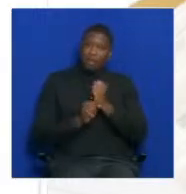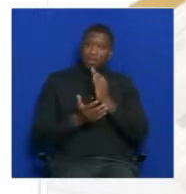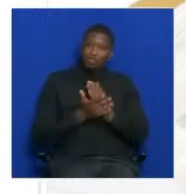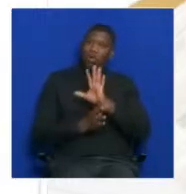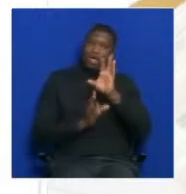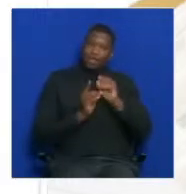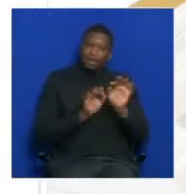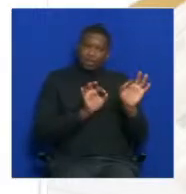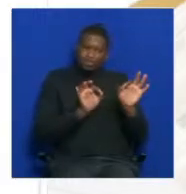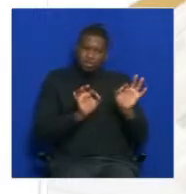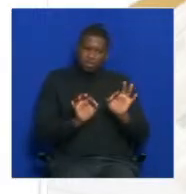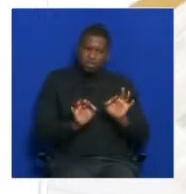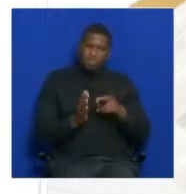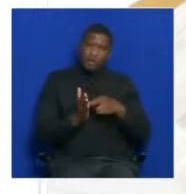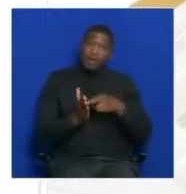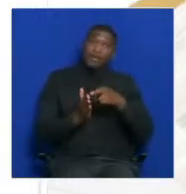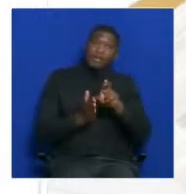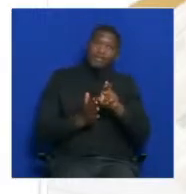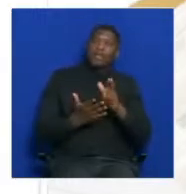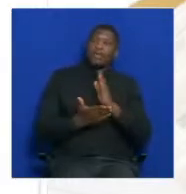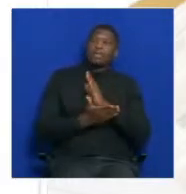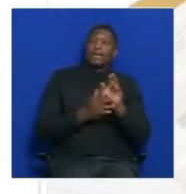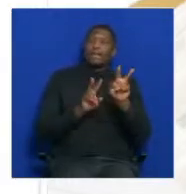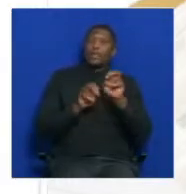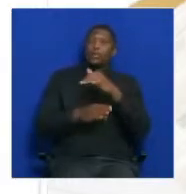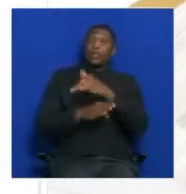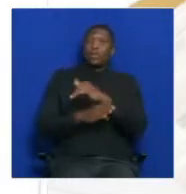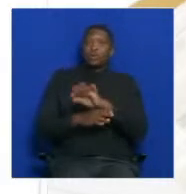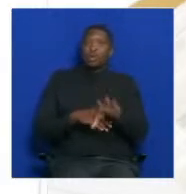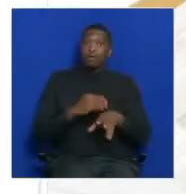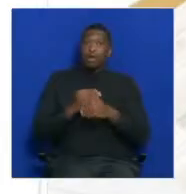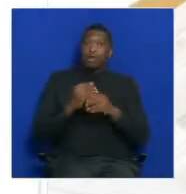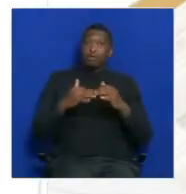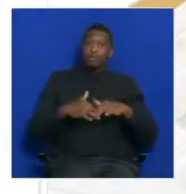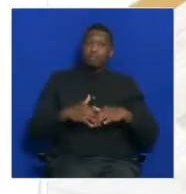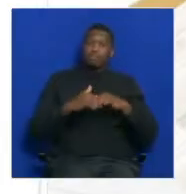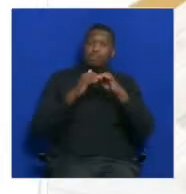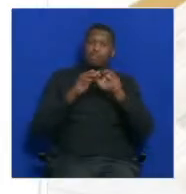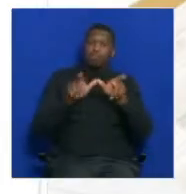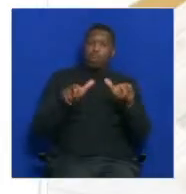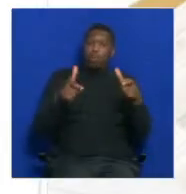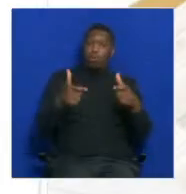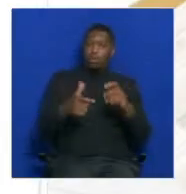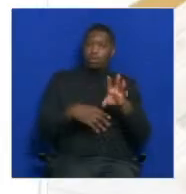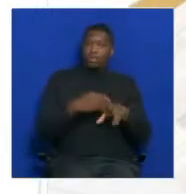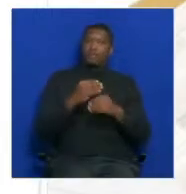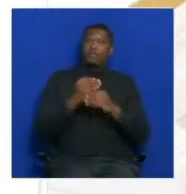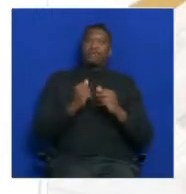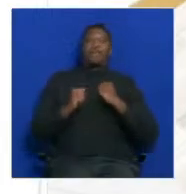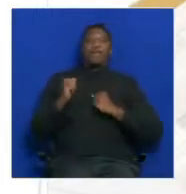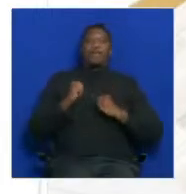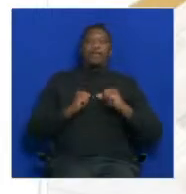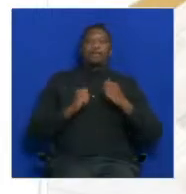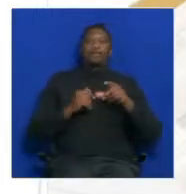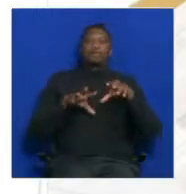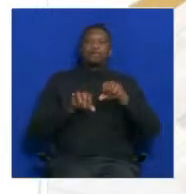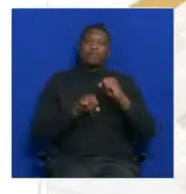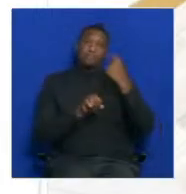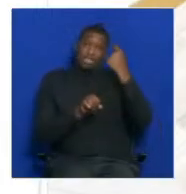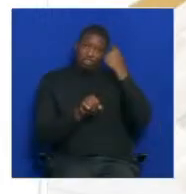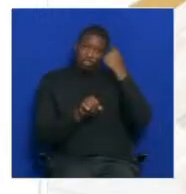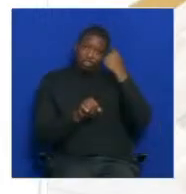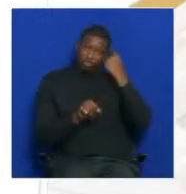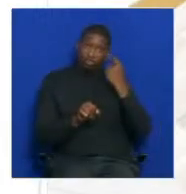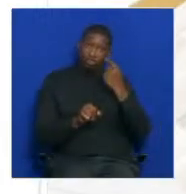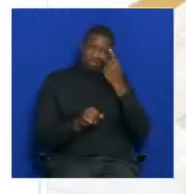refer out-of-mandate matters, convene the case intake committee, and act as its secretariat. See the attached job